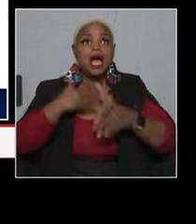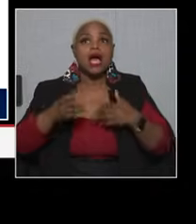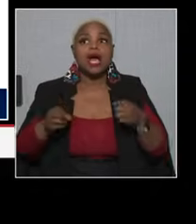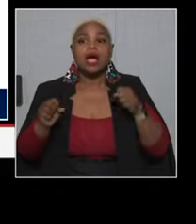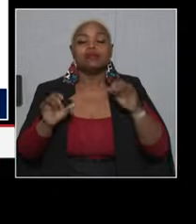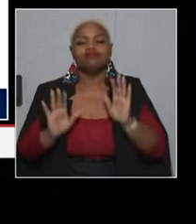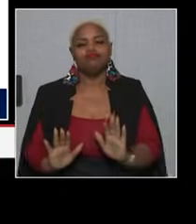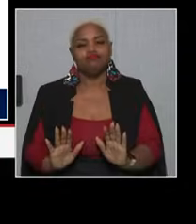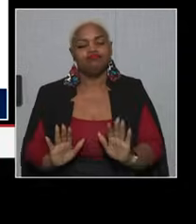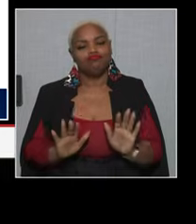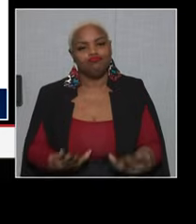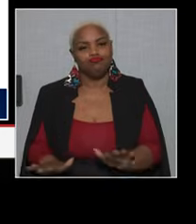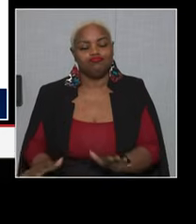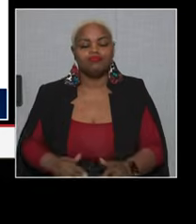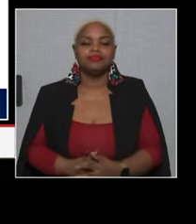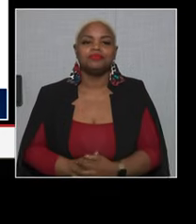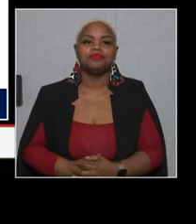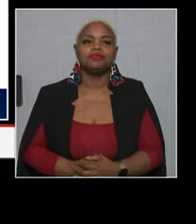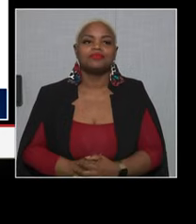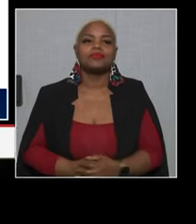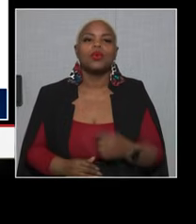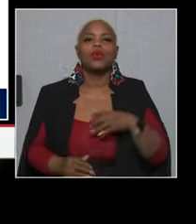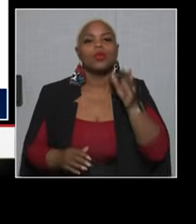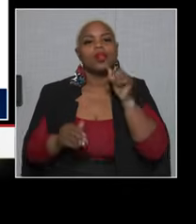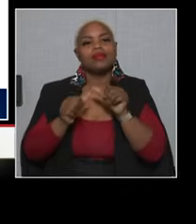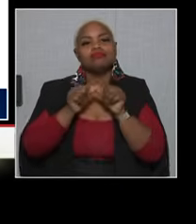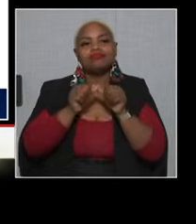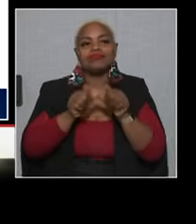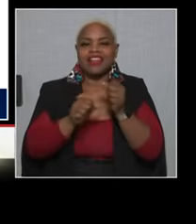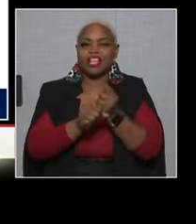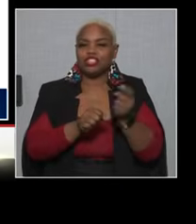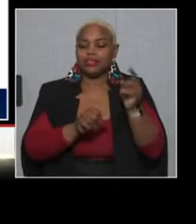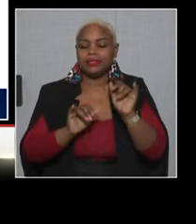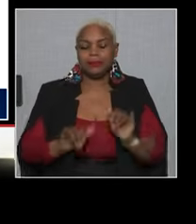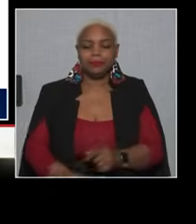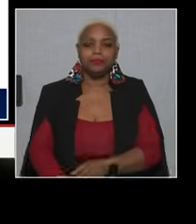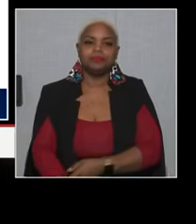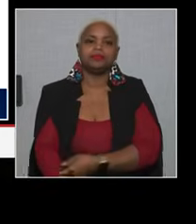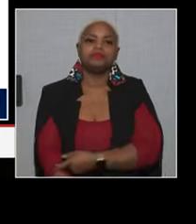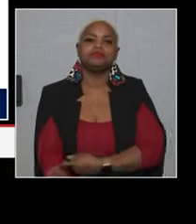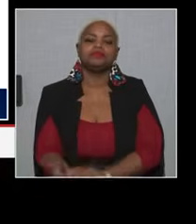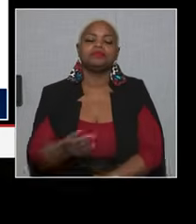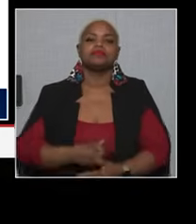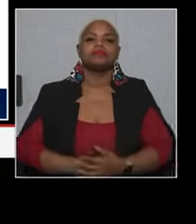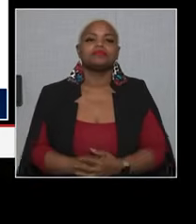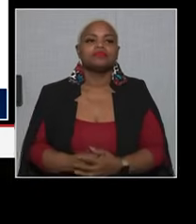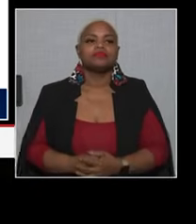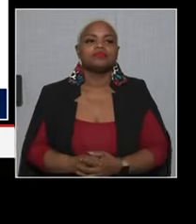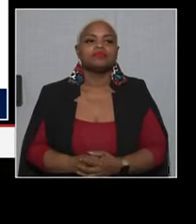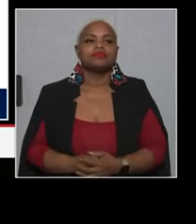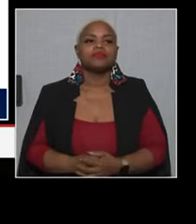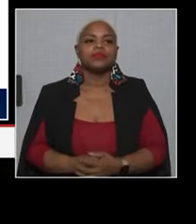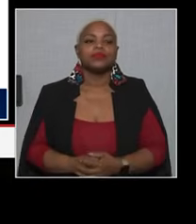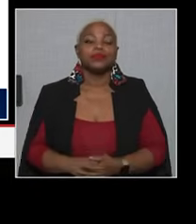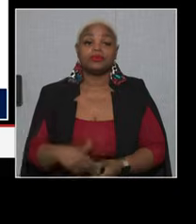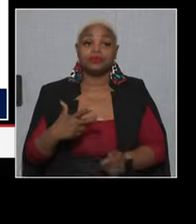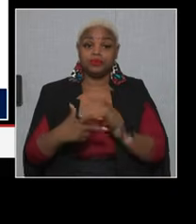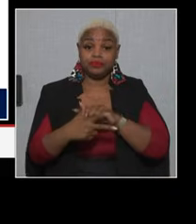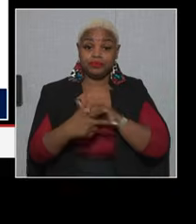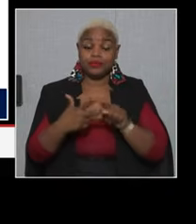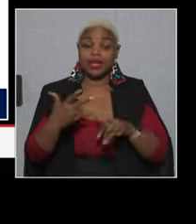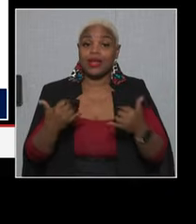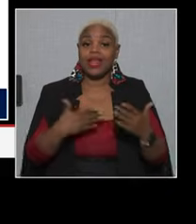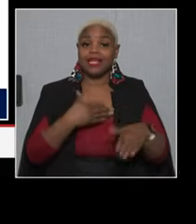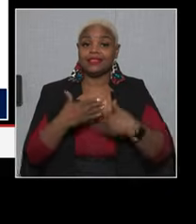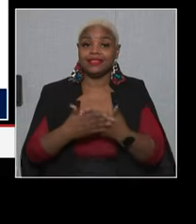and to build up on the same progress in 2026. We also know that keeping our communities safe cannot be accomplished without